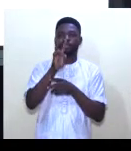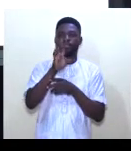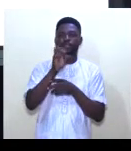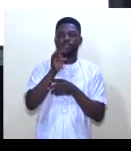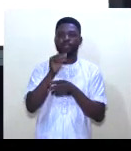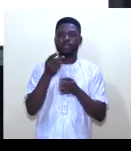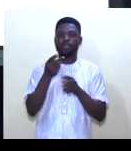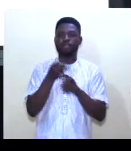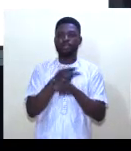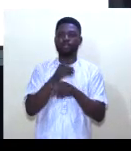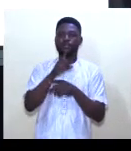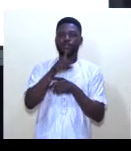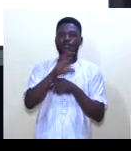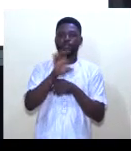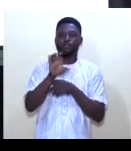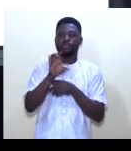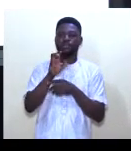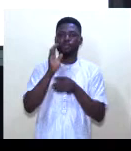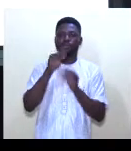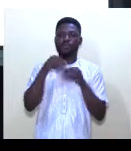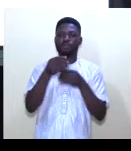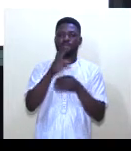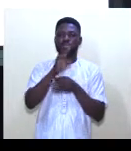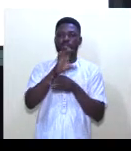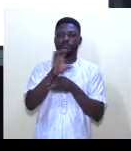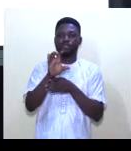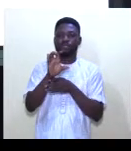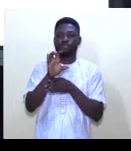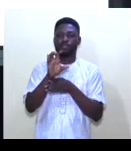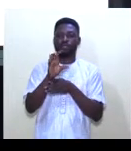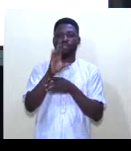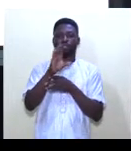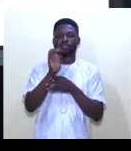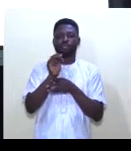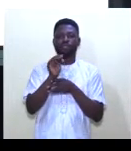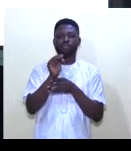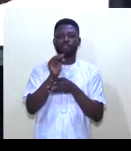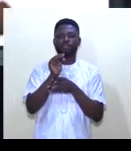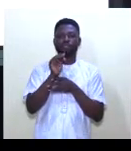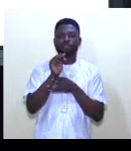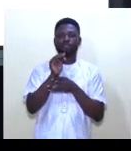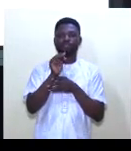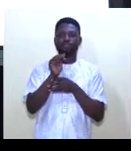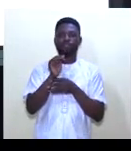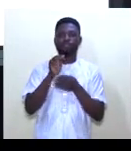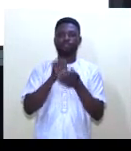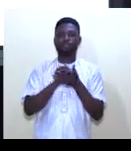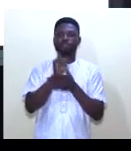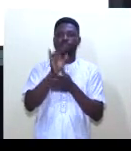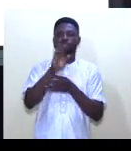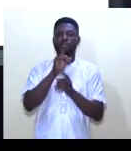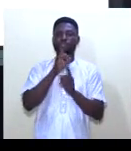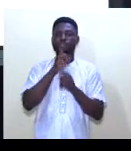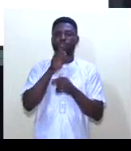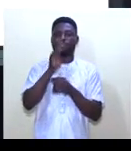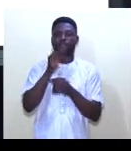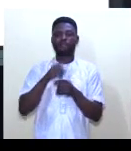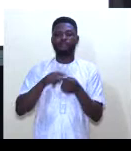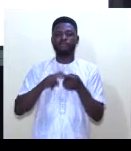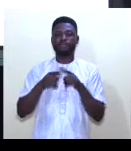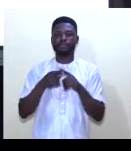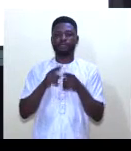100. 7 centimeter times 100 will give you 700 centimeters. That is your answer, my